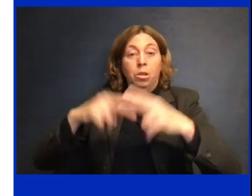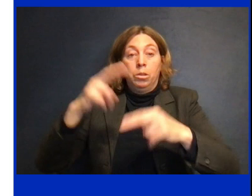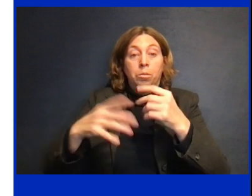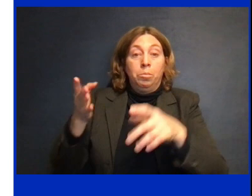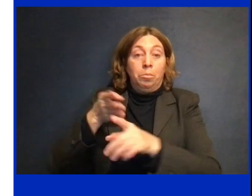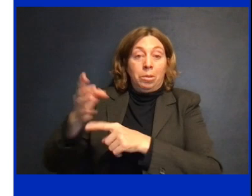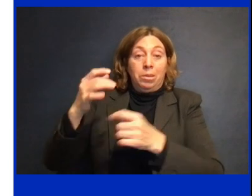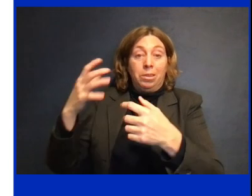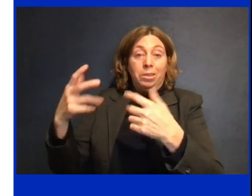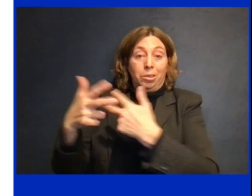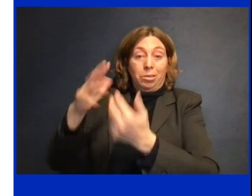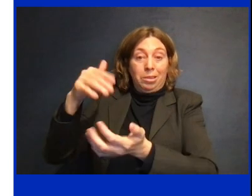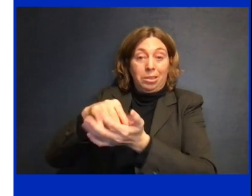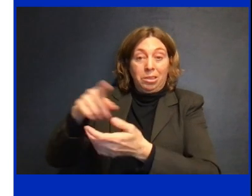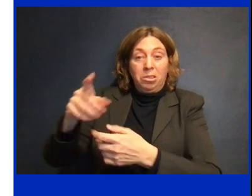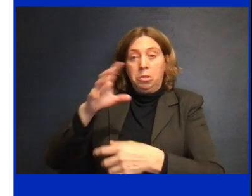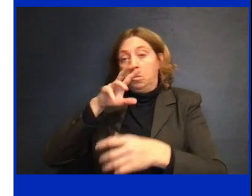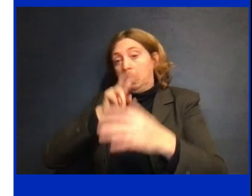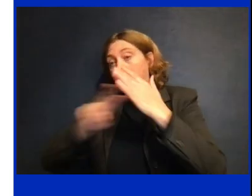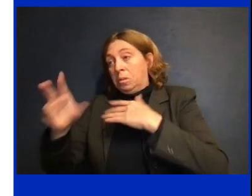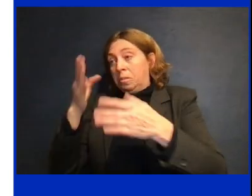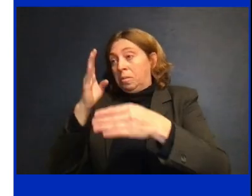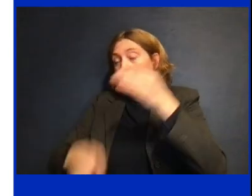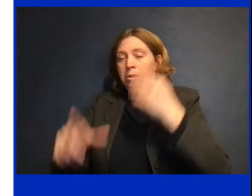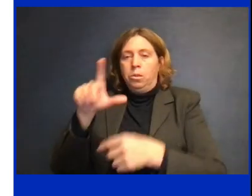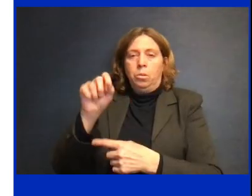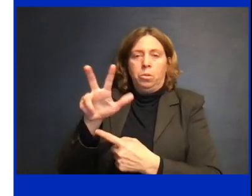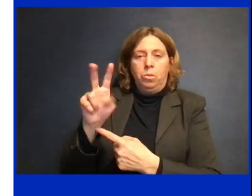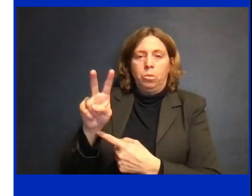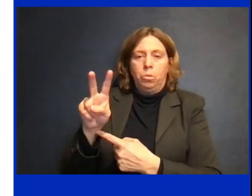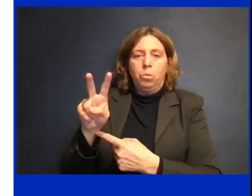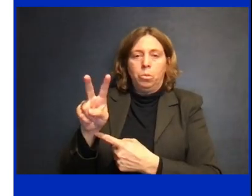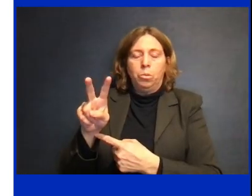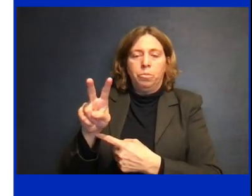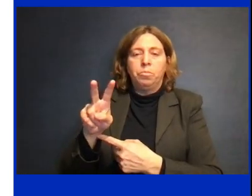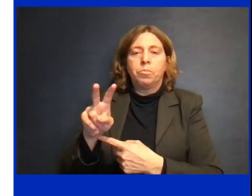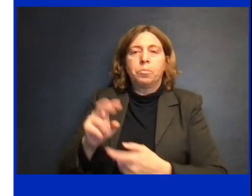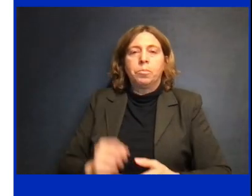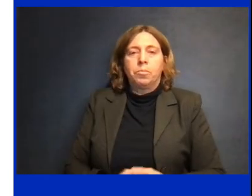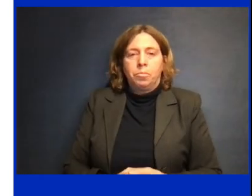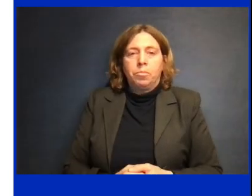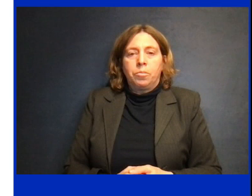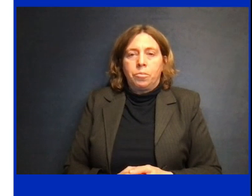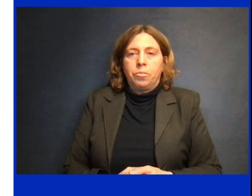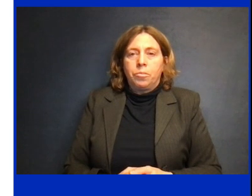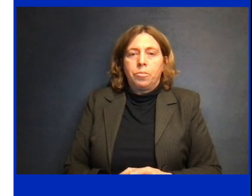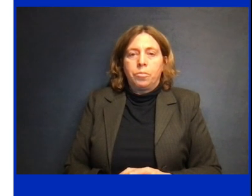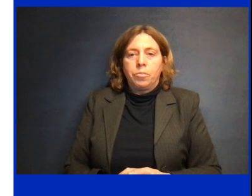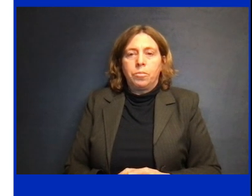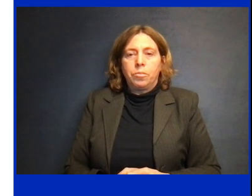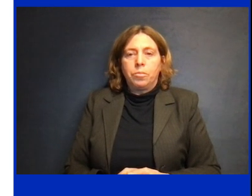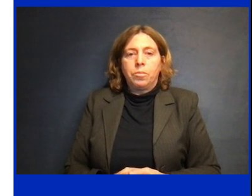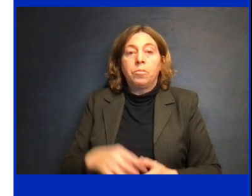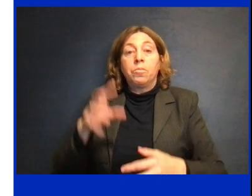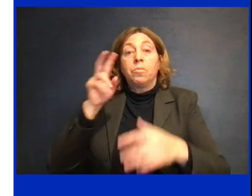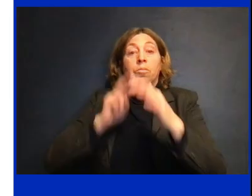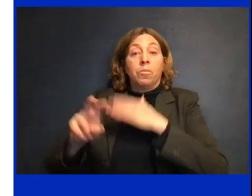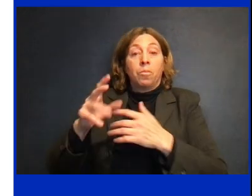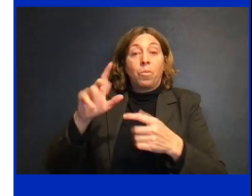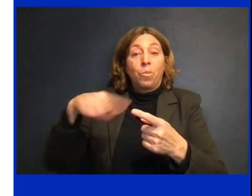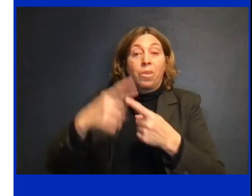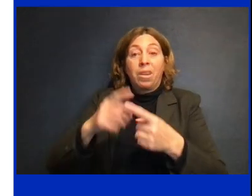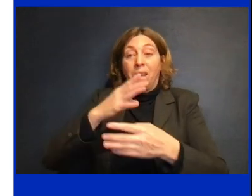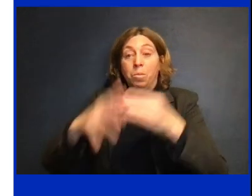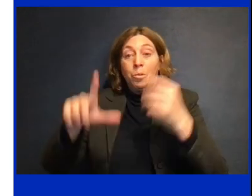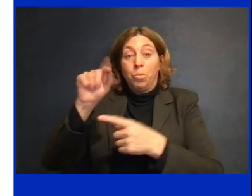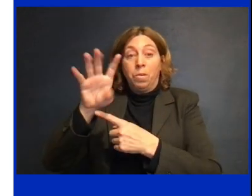terminal is anticipated to be completed by the end of 2032. The private development will occur after then and are